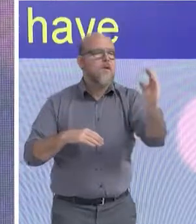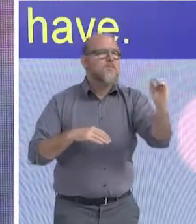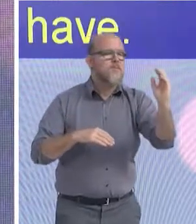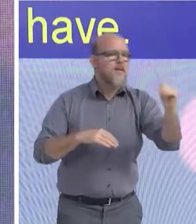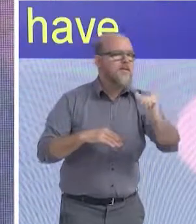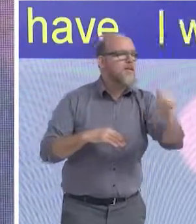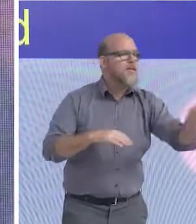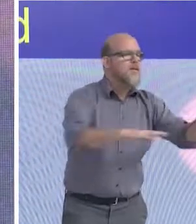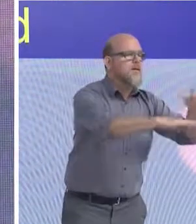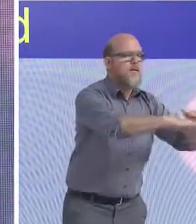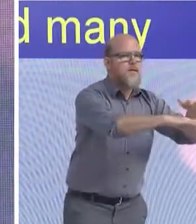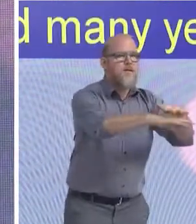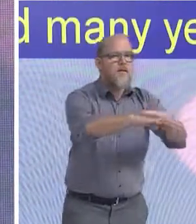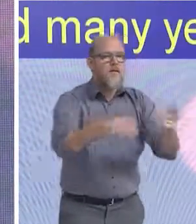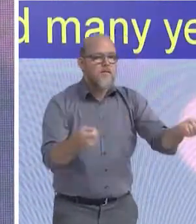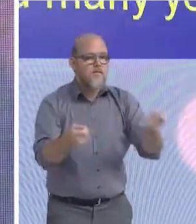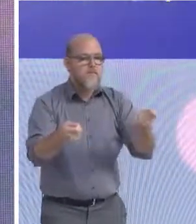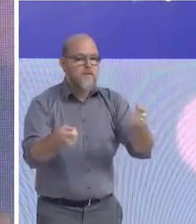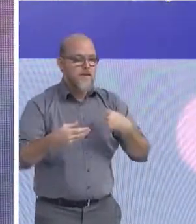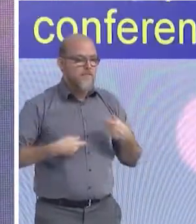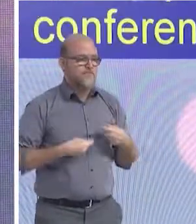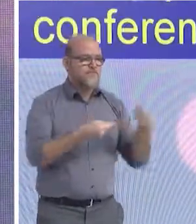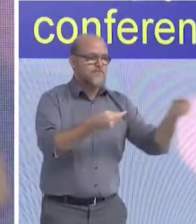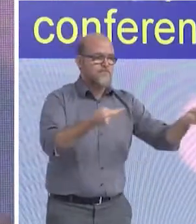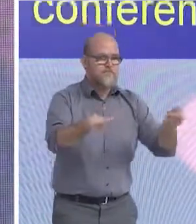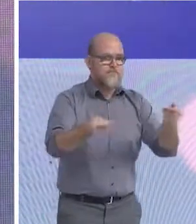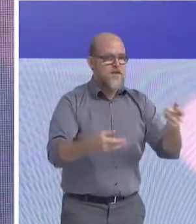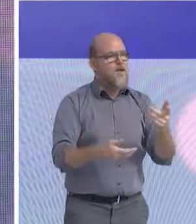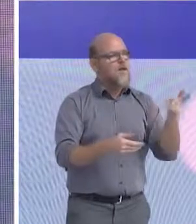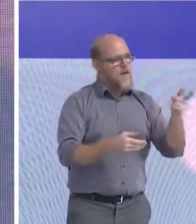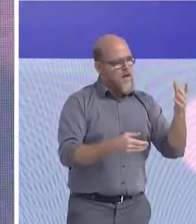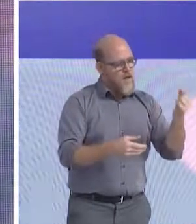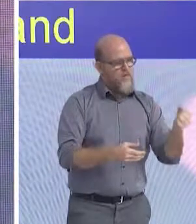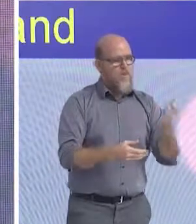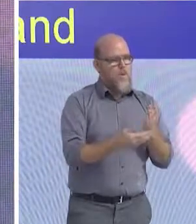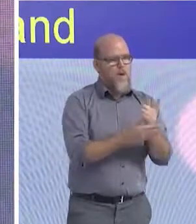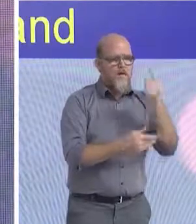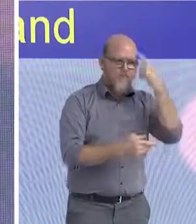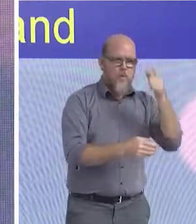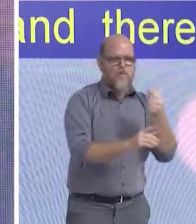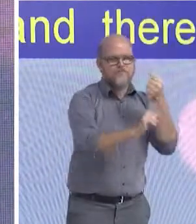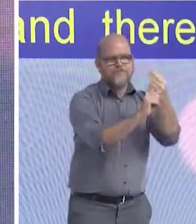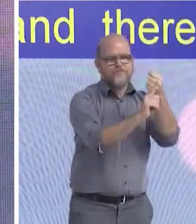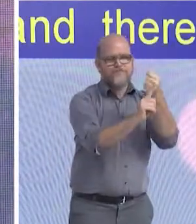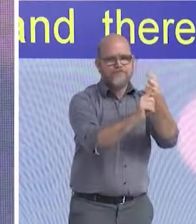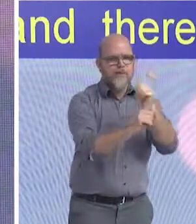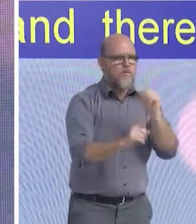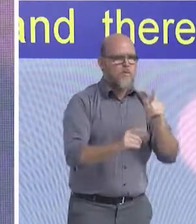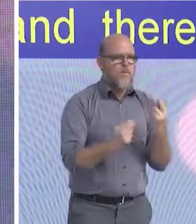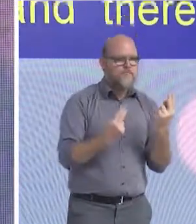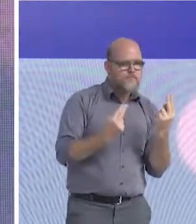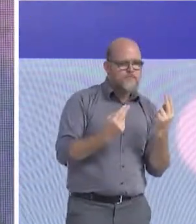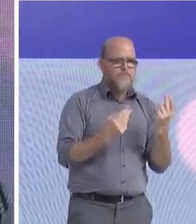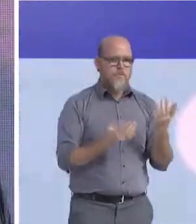many years ago when I was at a conference a bit like this, and there were sort of various sort of sayings and